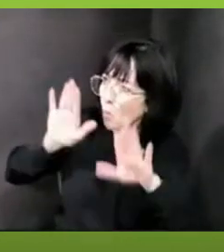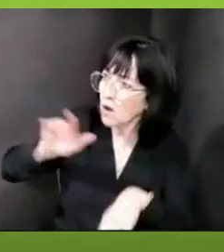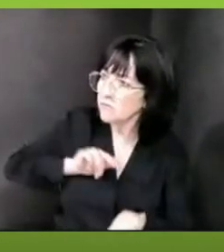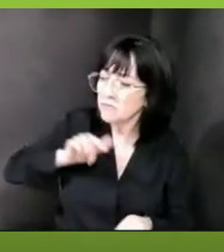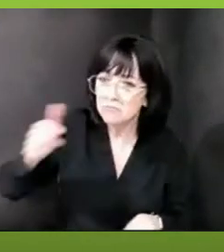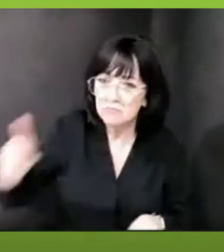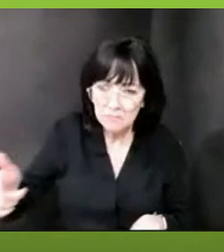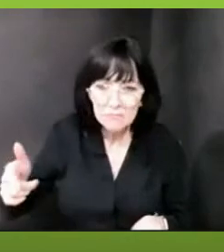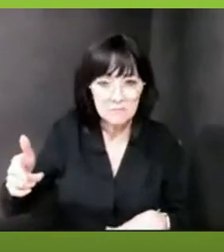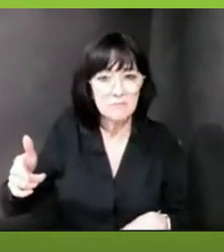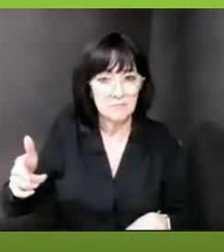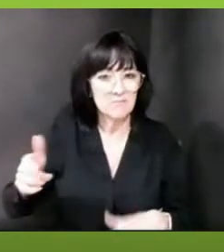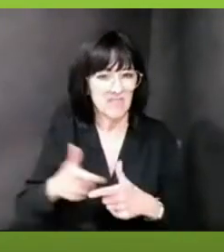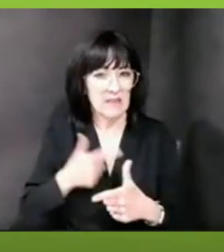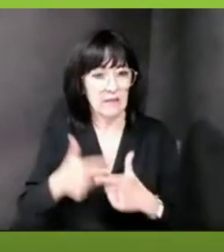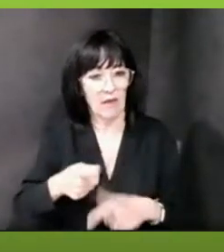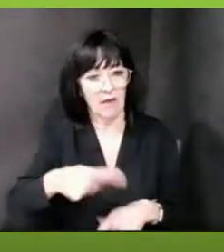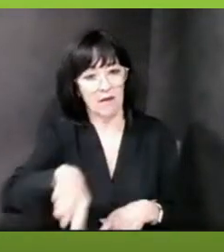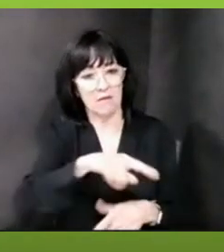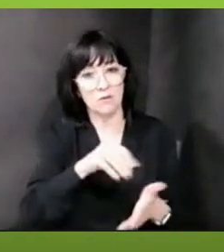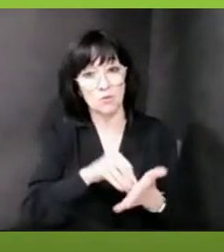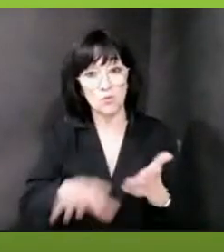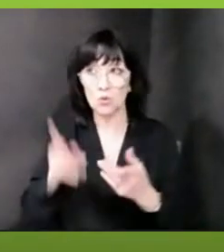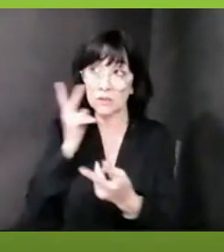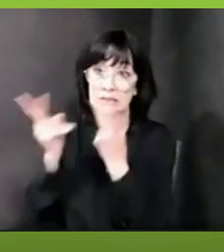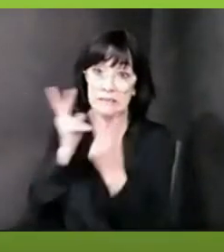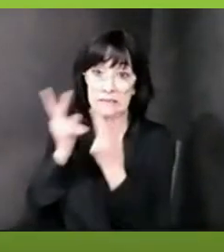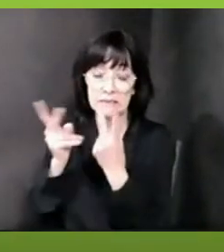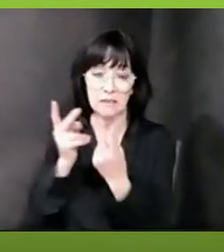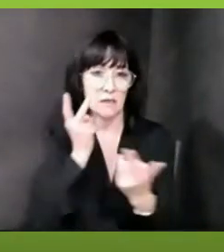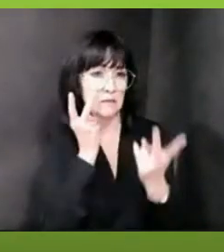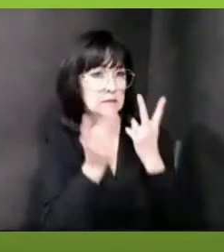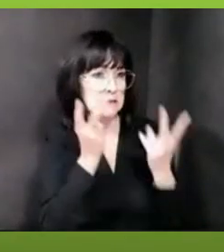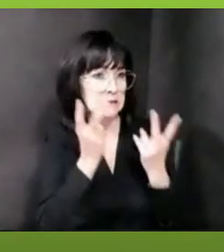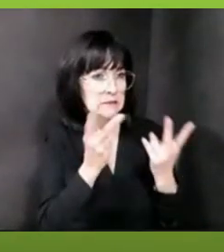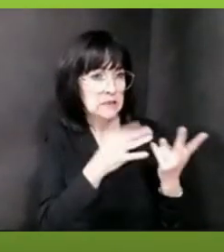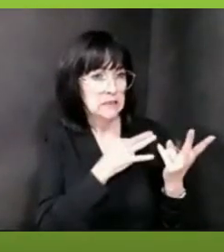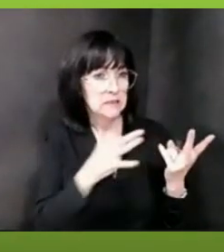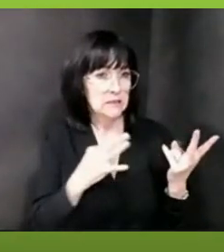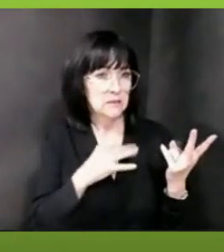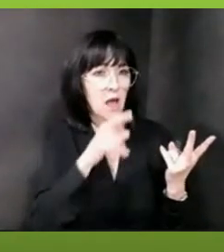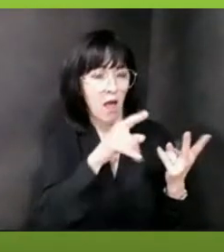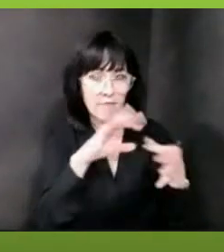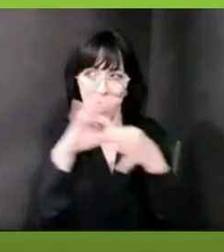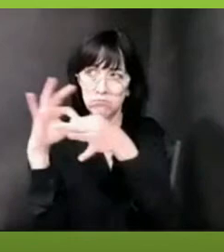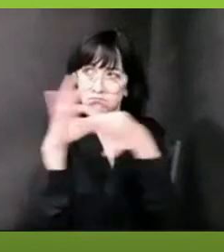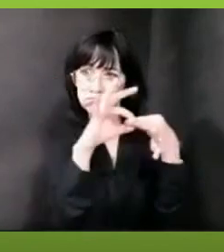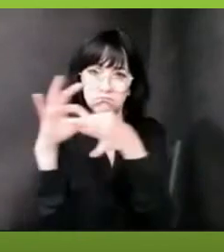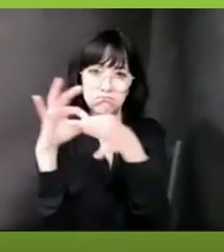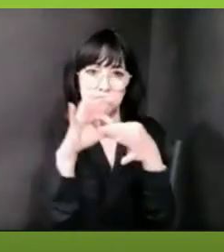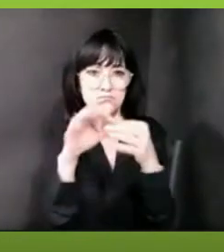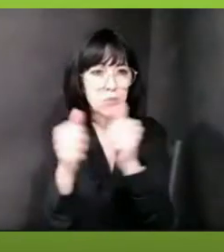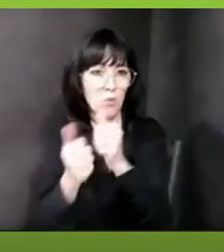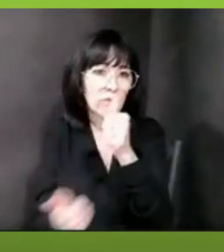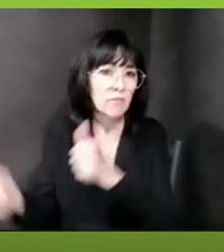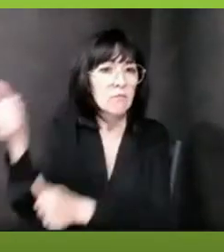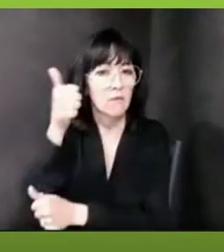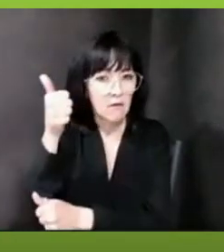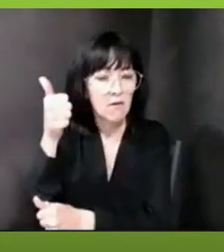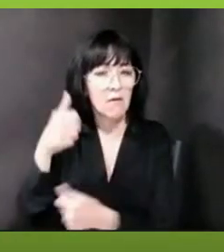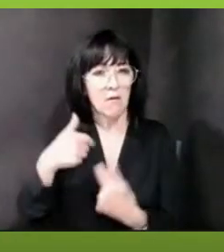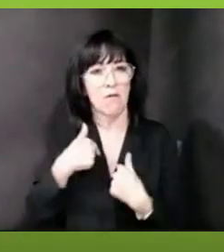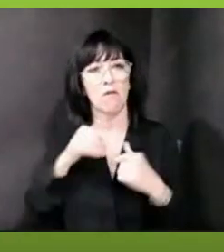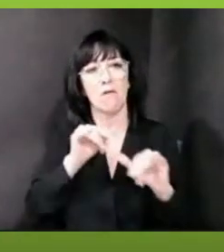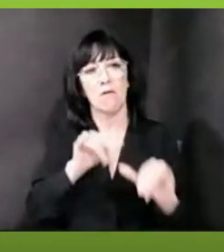And kids see that. So they feel good about themselves. They feel safe coming to school. They want to come to school. I remember before